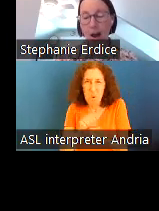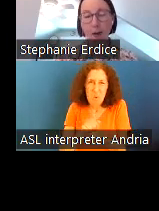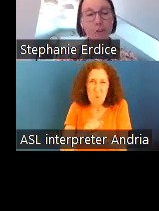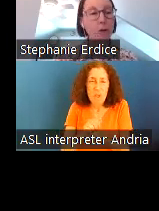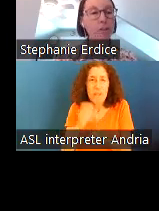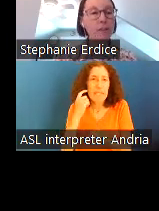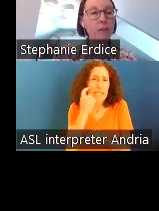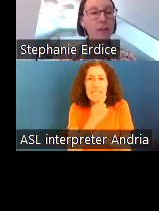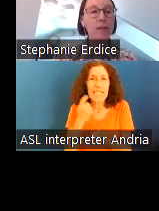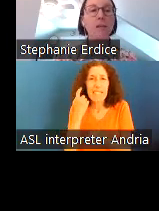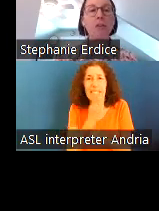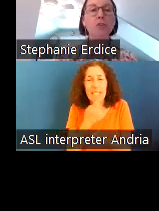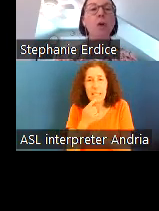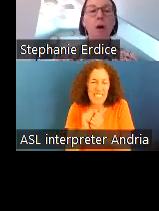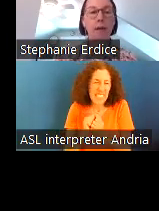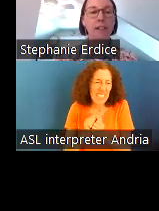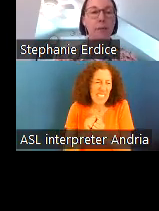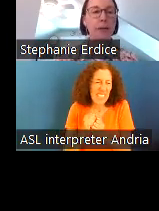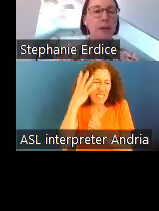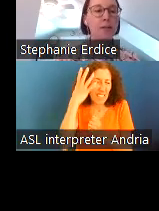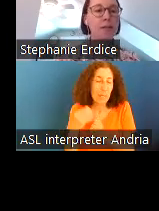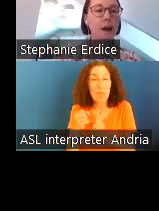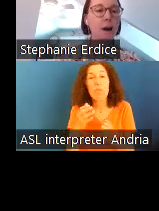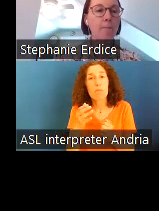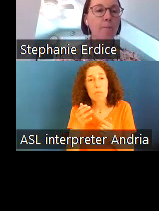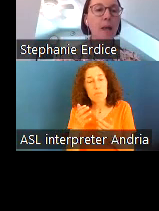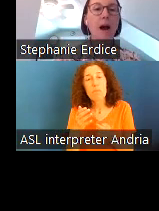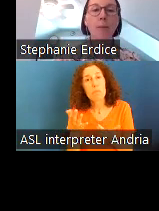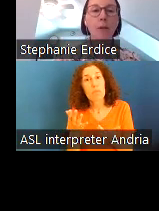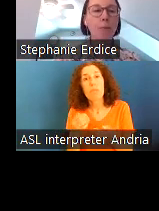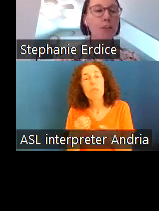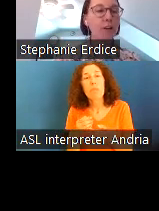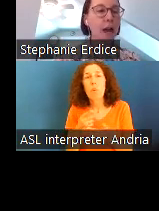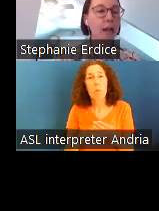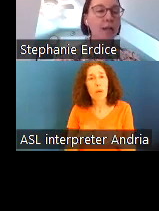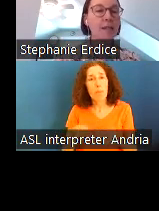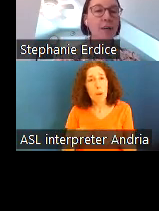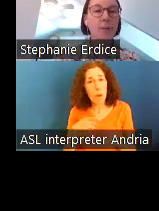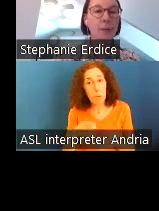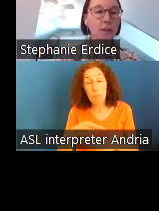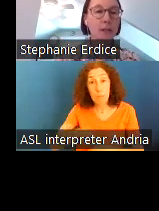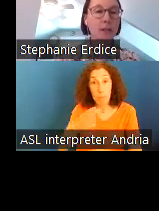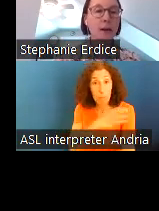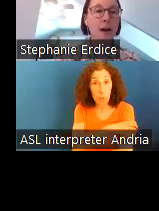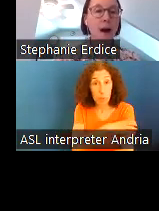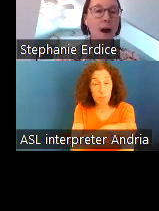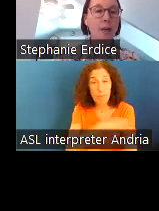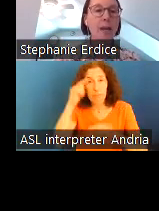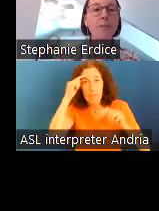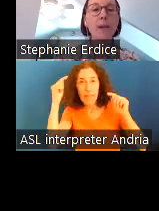stress. So what are some of the things that you all experience? High blood pressure and headaches,